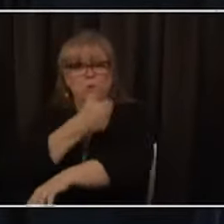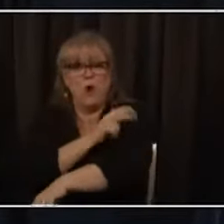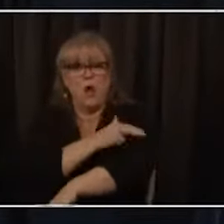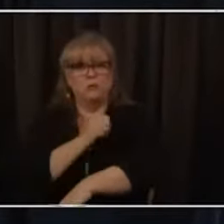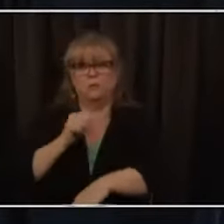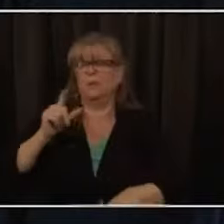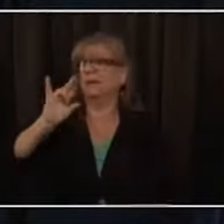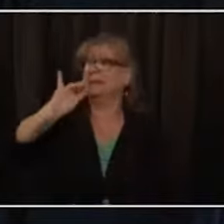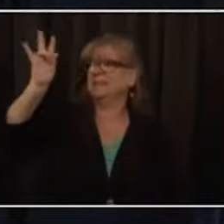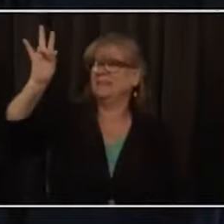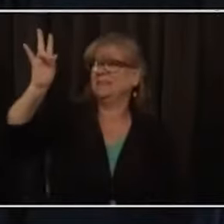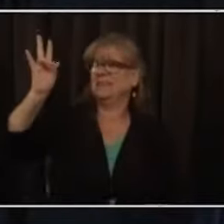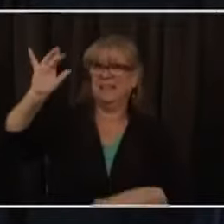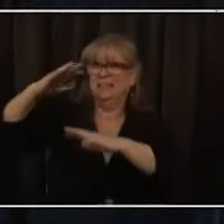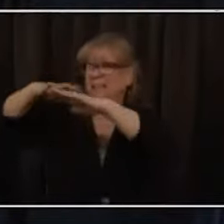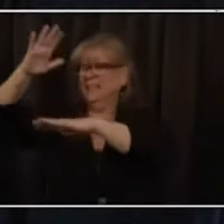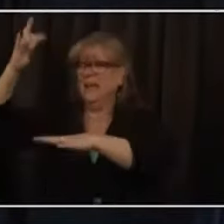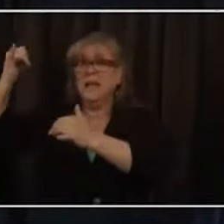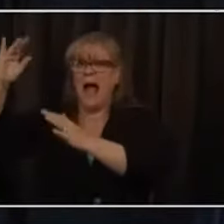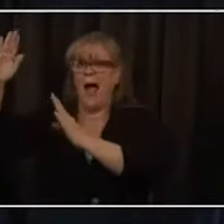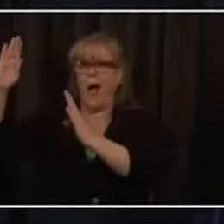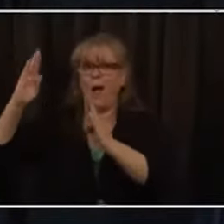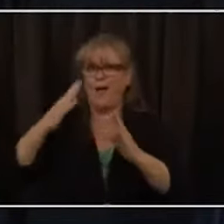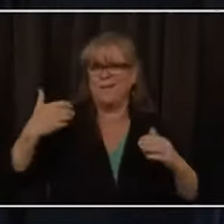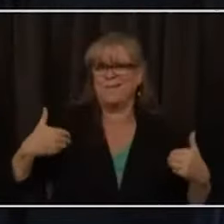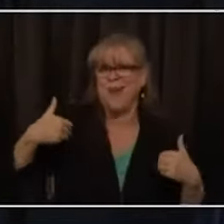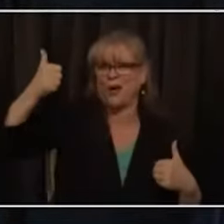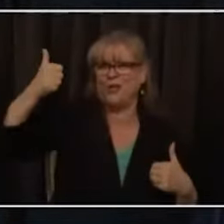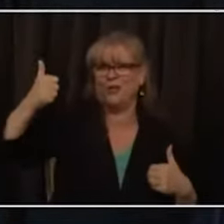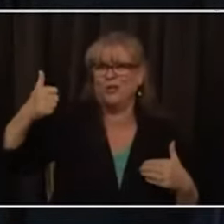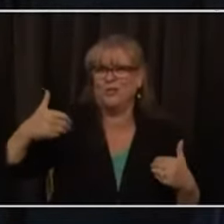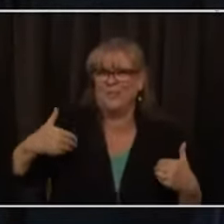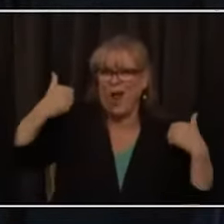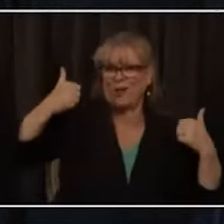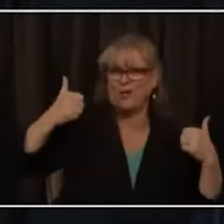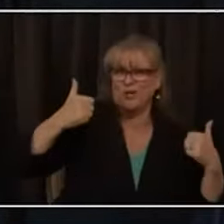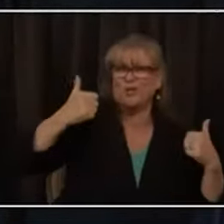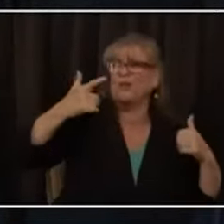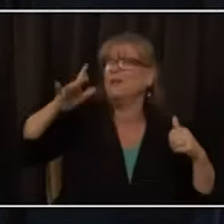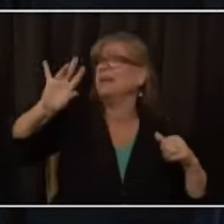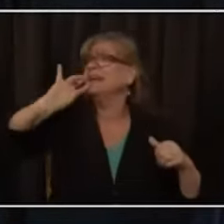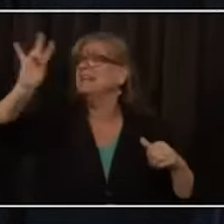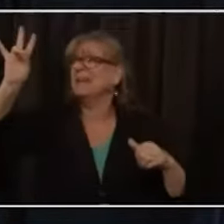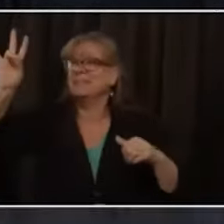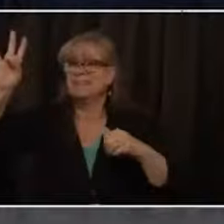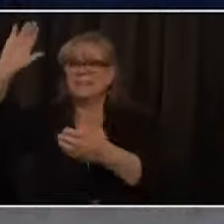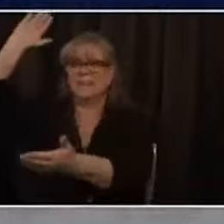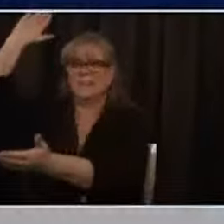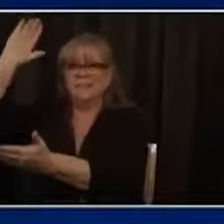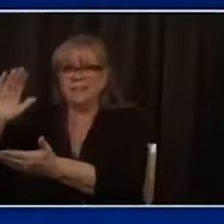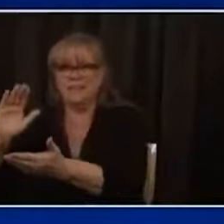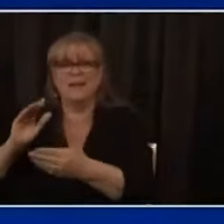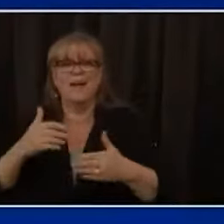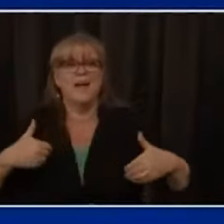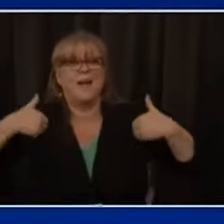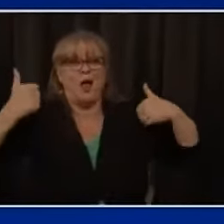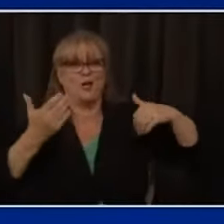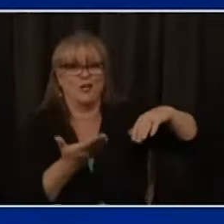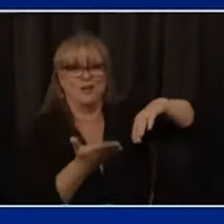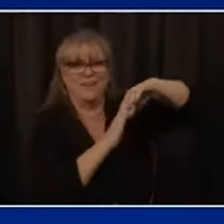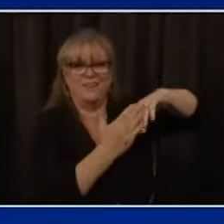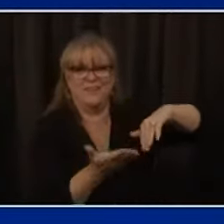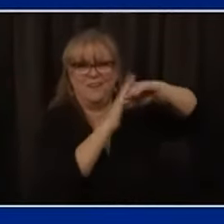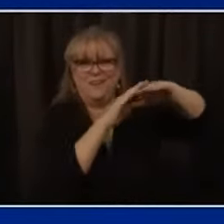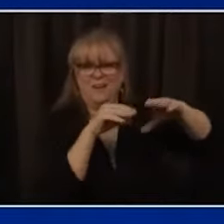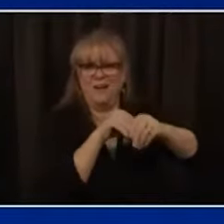percentage of people in their 70s and 80s and 60s hospitalized. It's going down. It's wonderful. Now, the bad news is there's increasing numbers